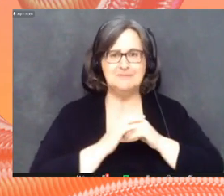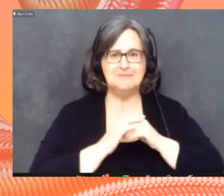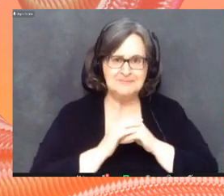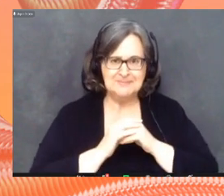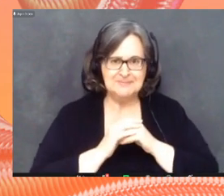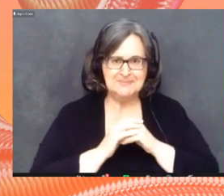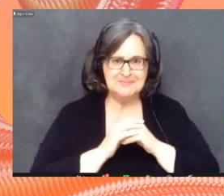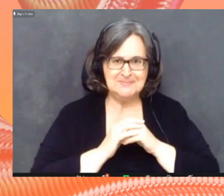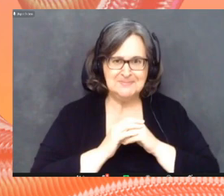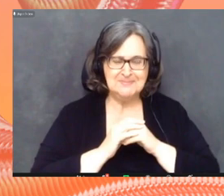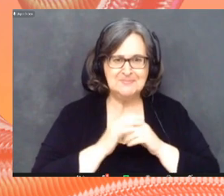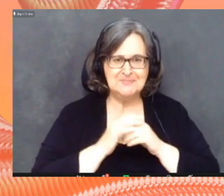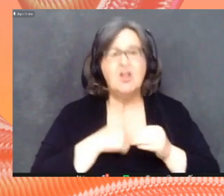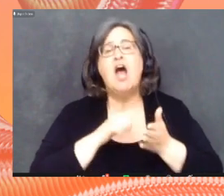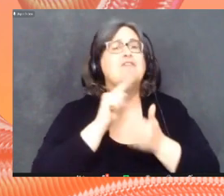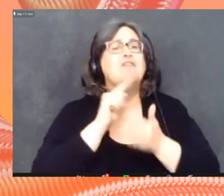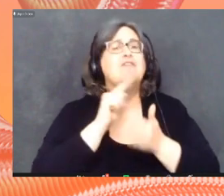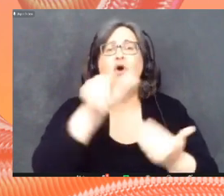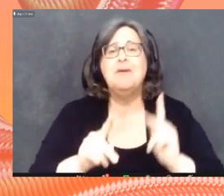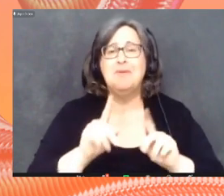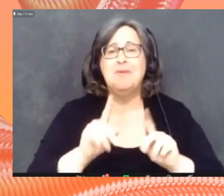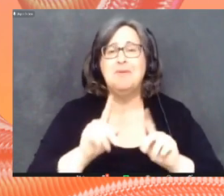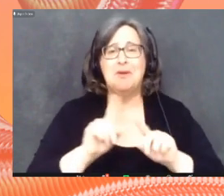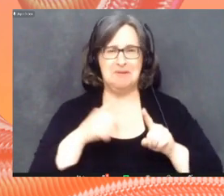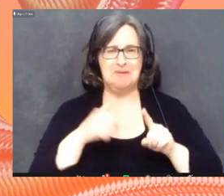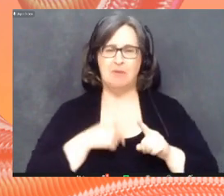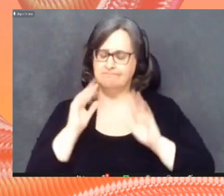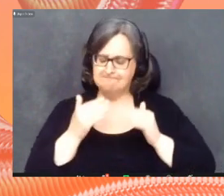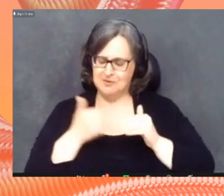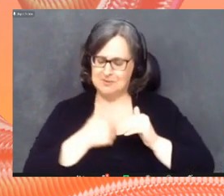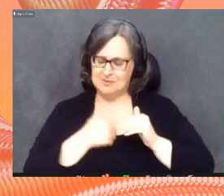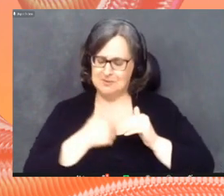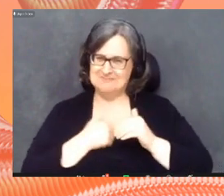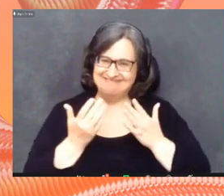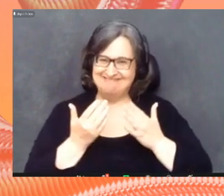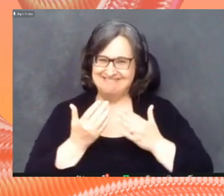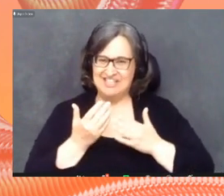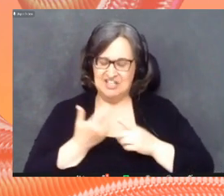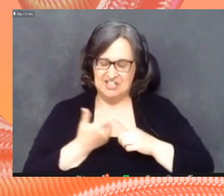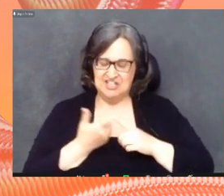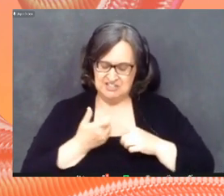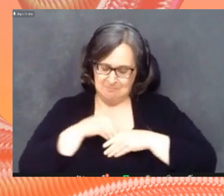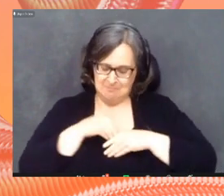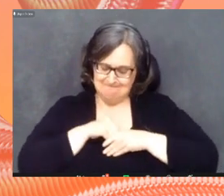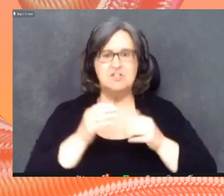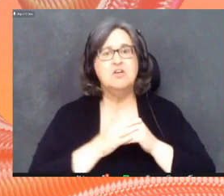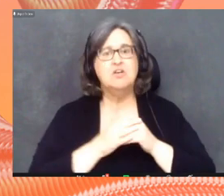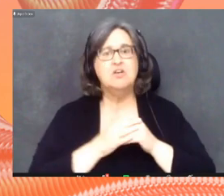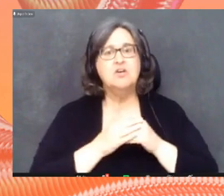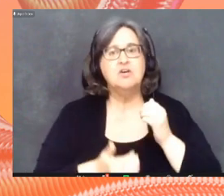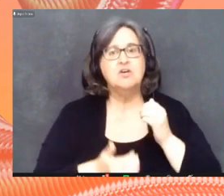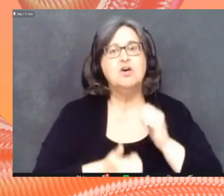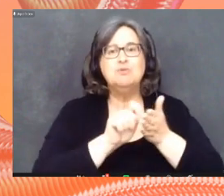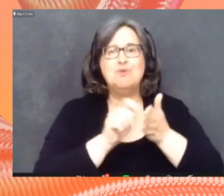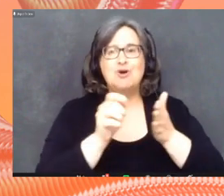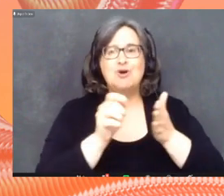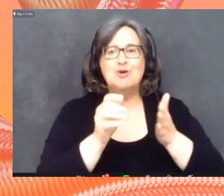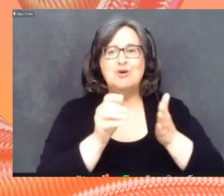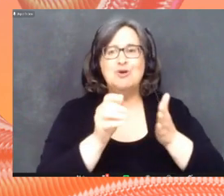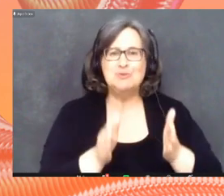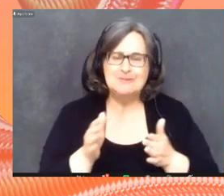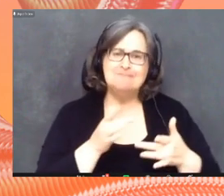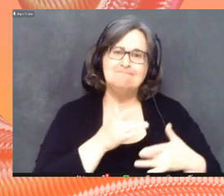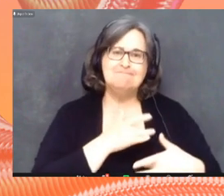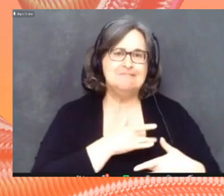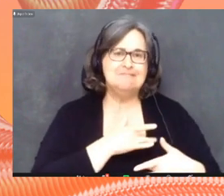So, yeah. I mean, I'm writing for everybody, but I'm really like, you know, right. It comes from that. Yeah. I think most writers are like, even